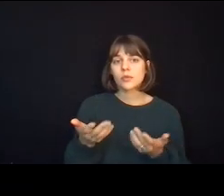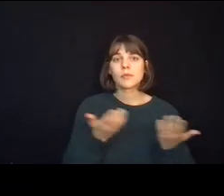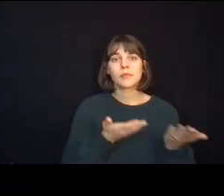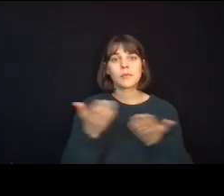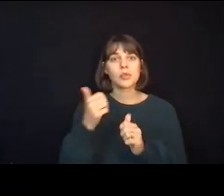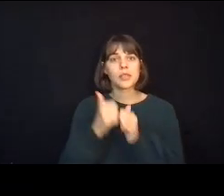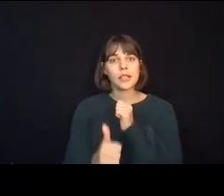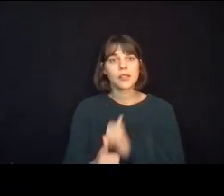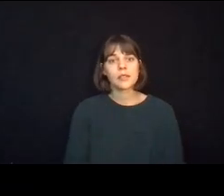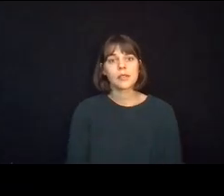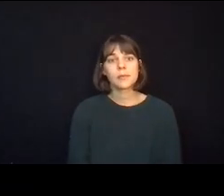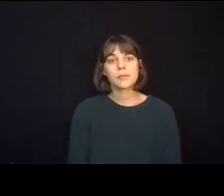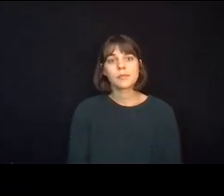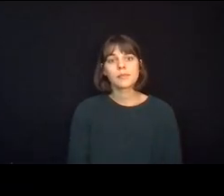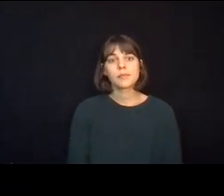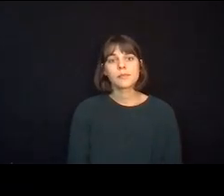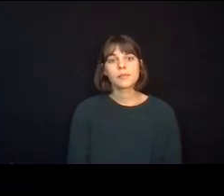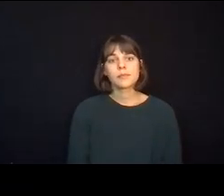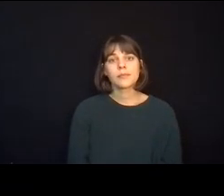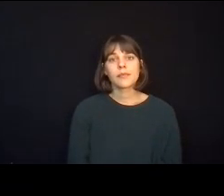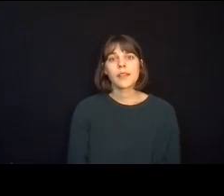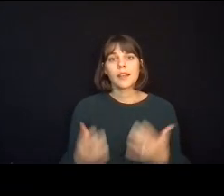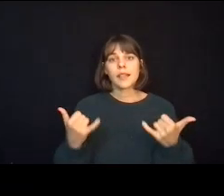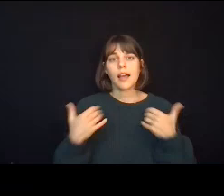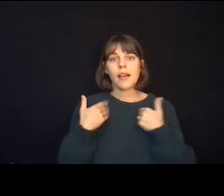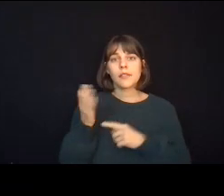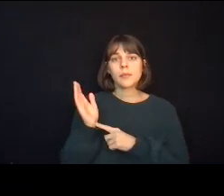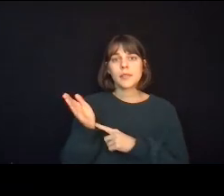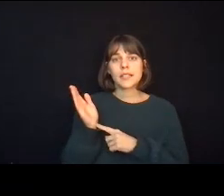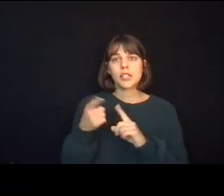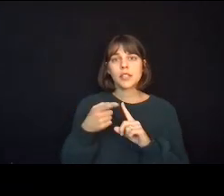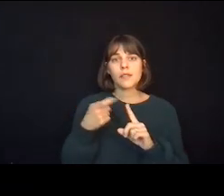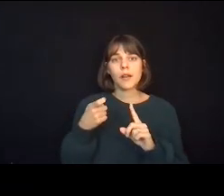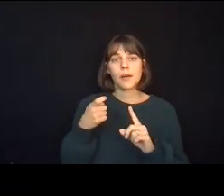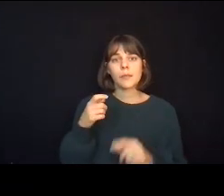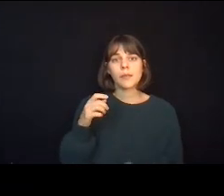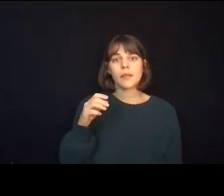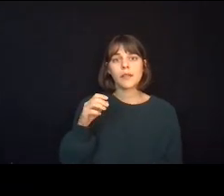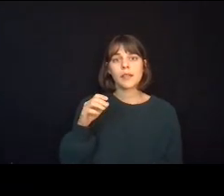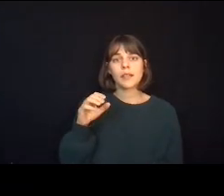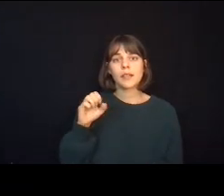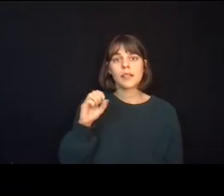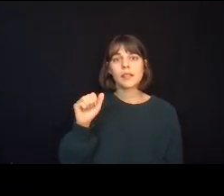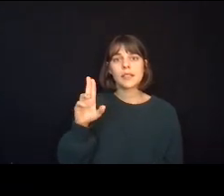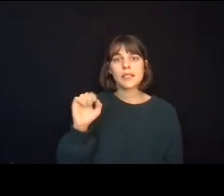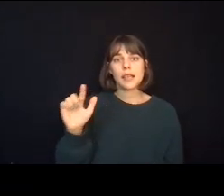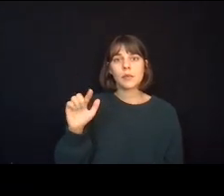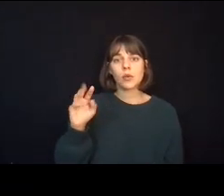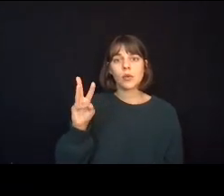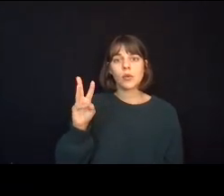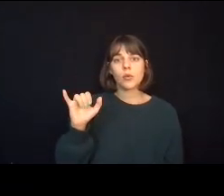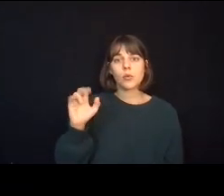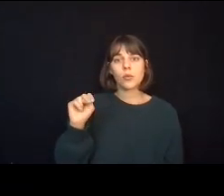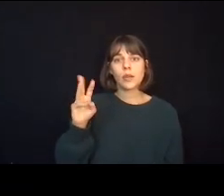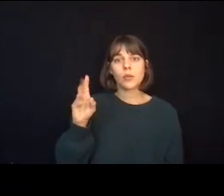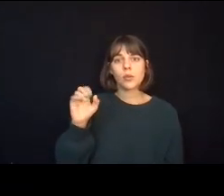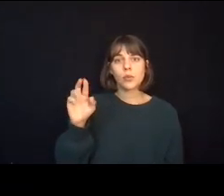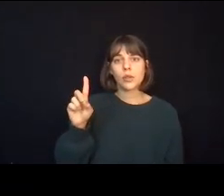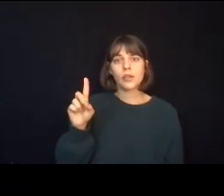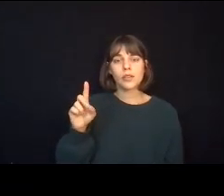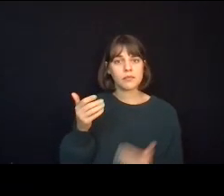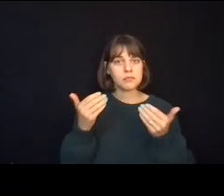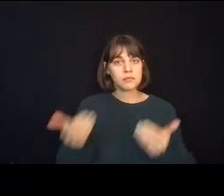Motion carries. Now we have a presentation from Mr. Samuel Winward. Would you please make your